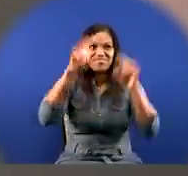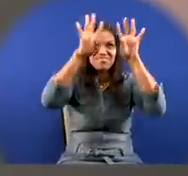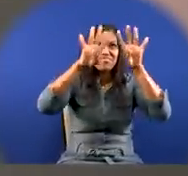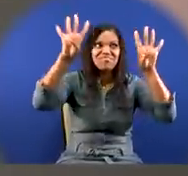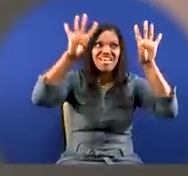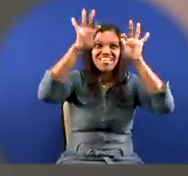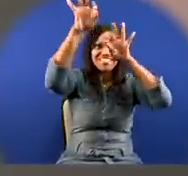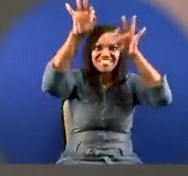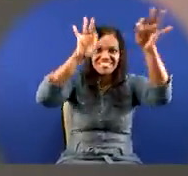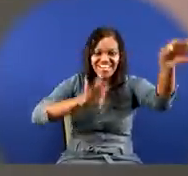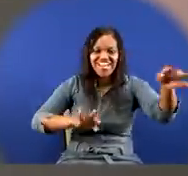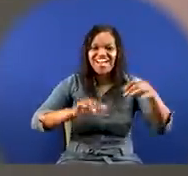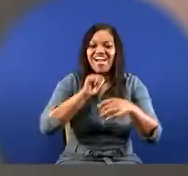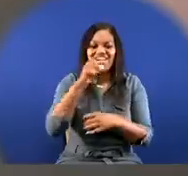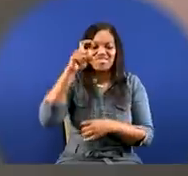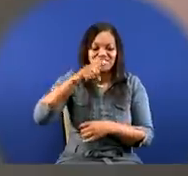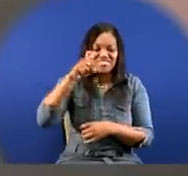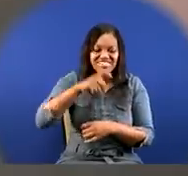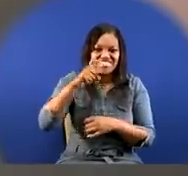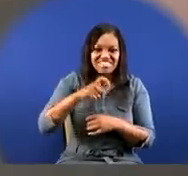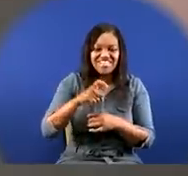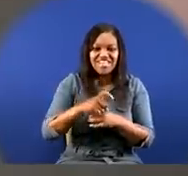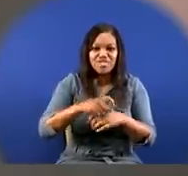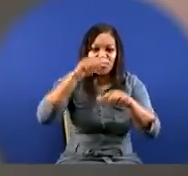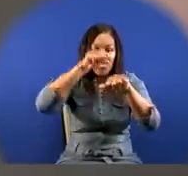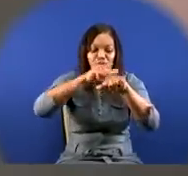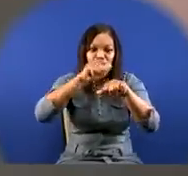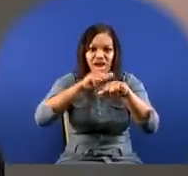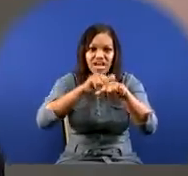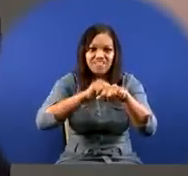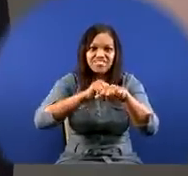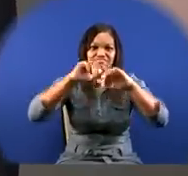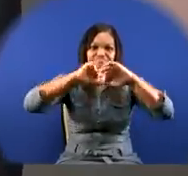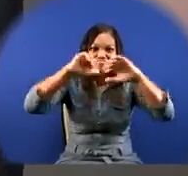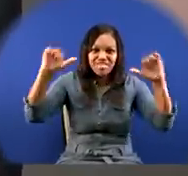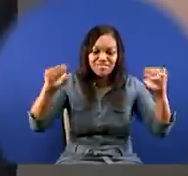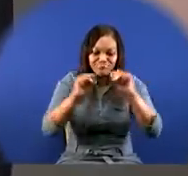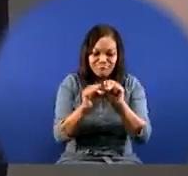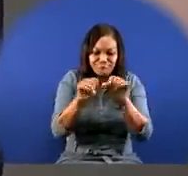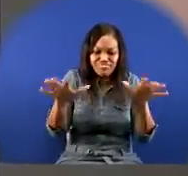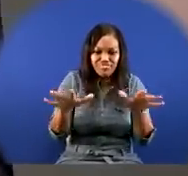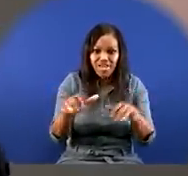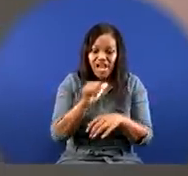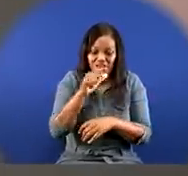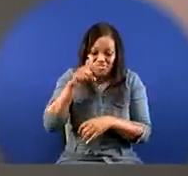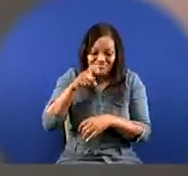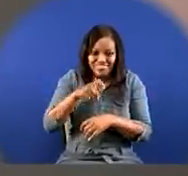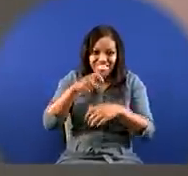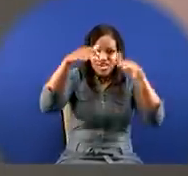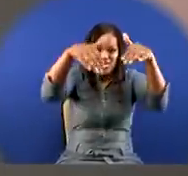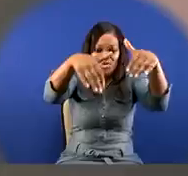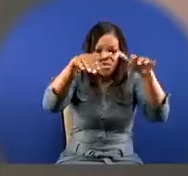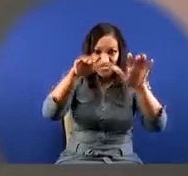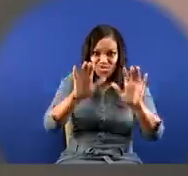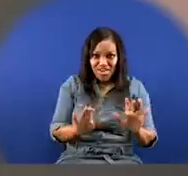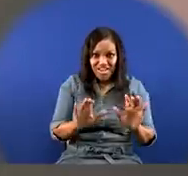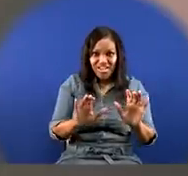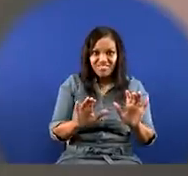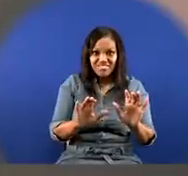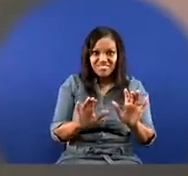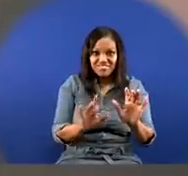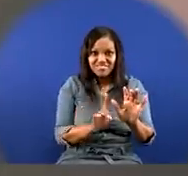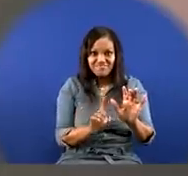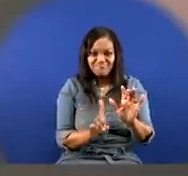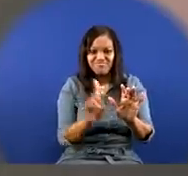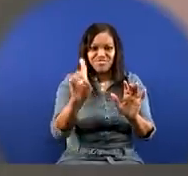rent. I don't need rocks split. I don't need graves